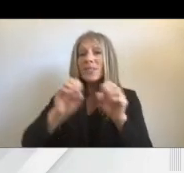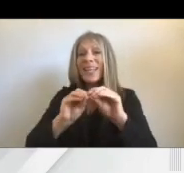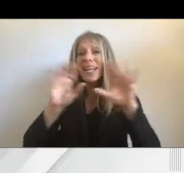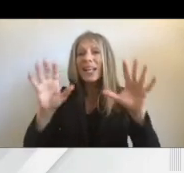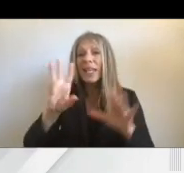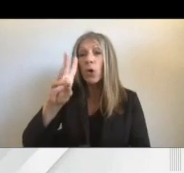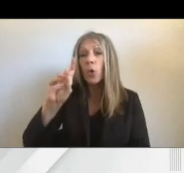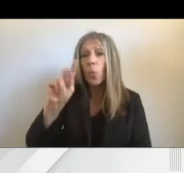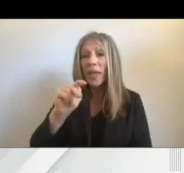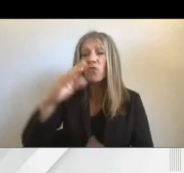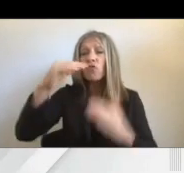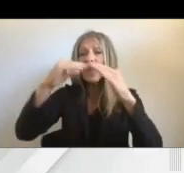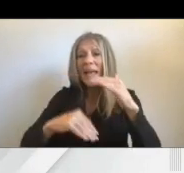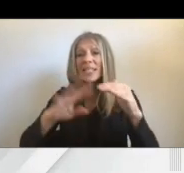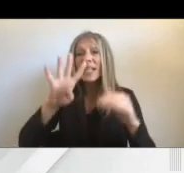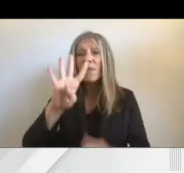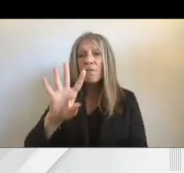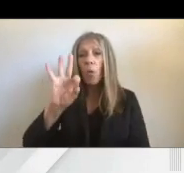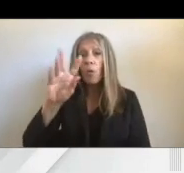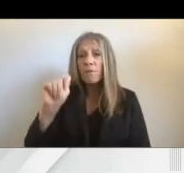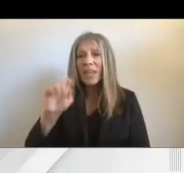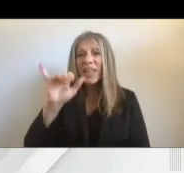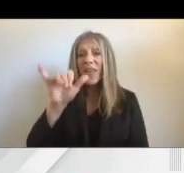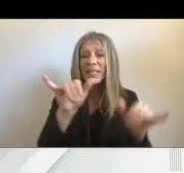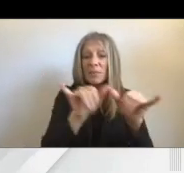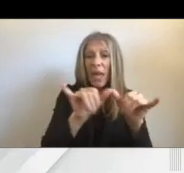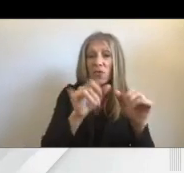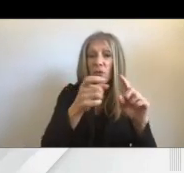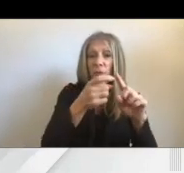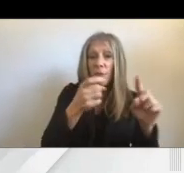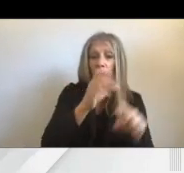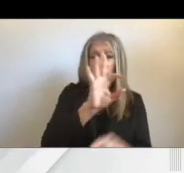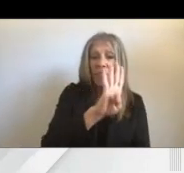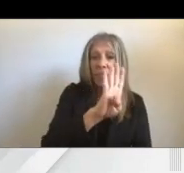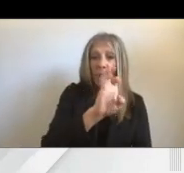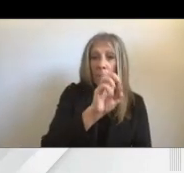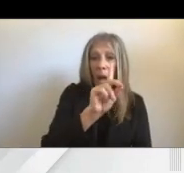than 4 feet, and that's measured from the edge of the bollards.